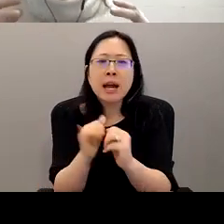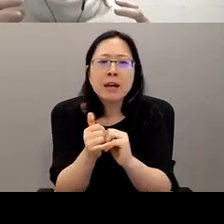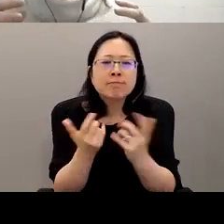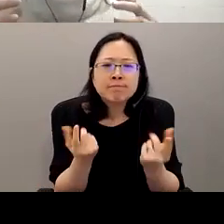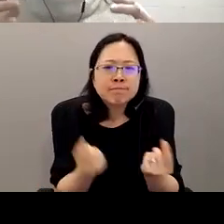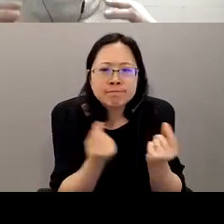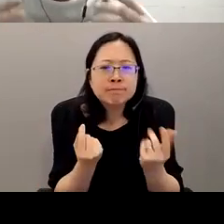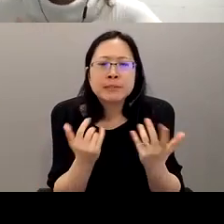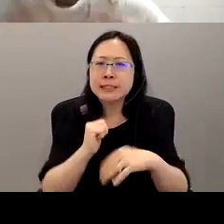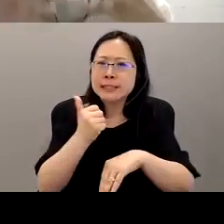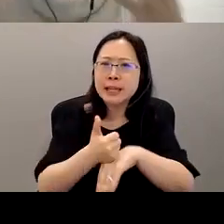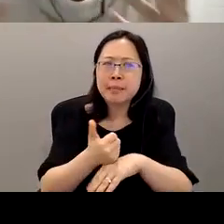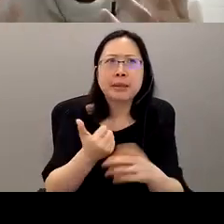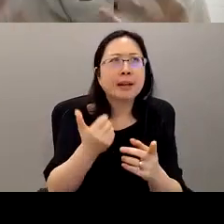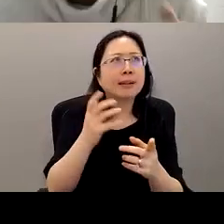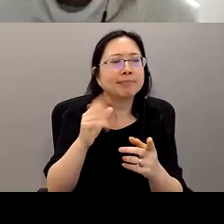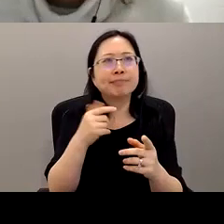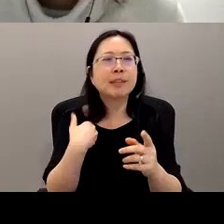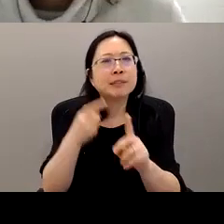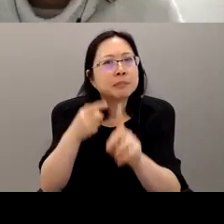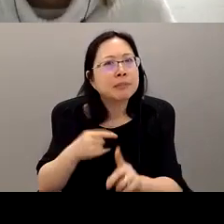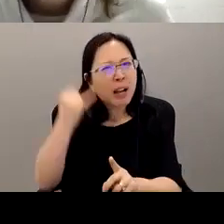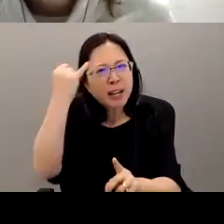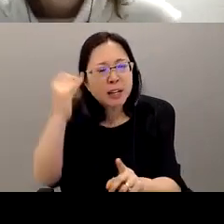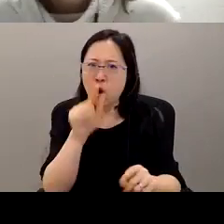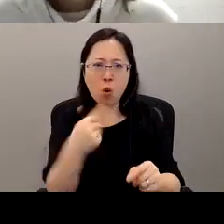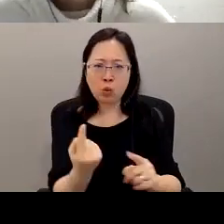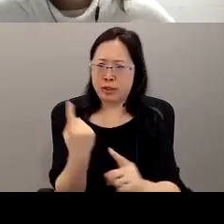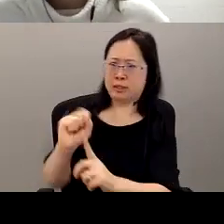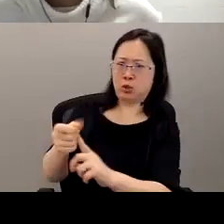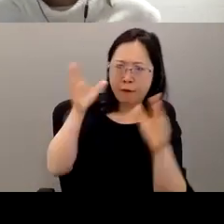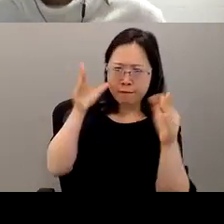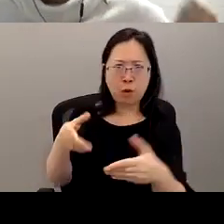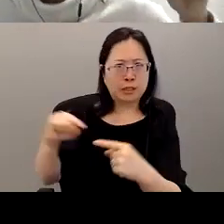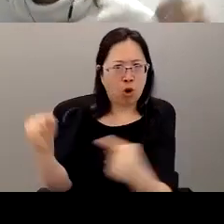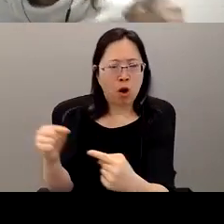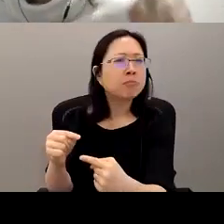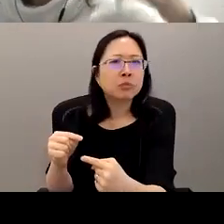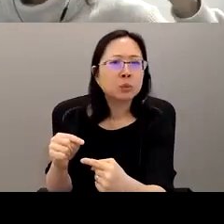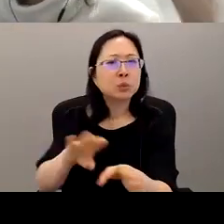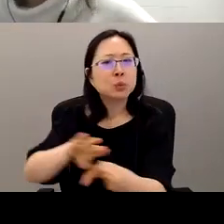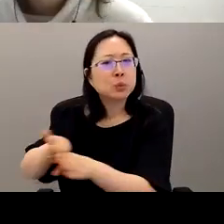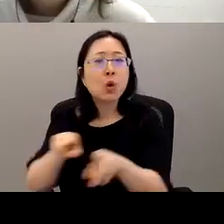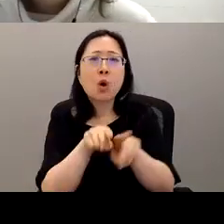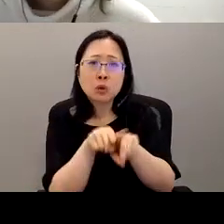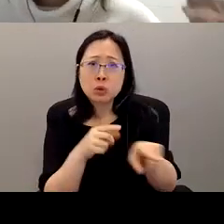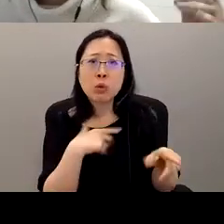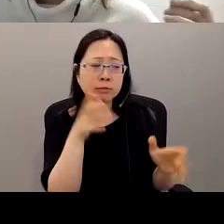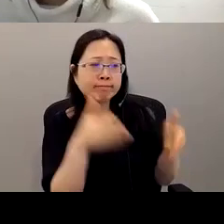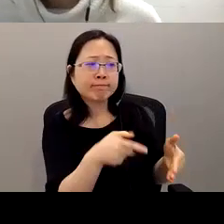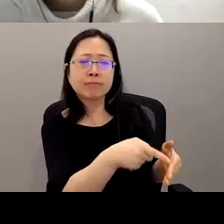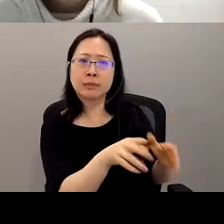idea that it's not only those particular situations of harm that we want to impact. We want to create